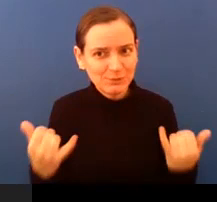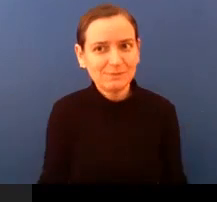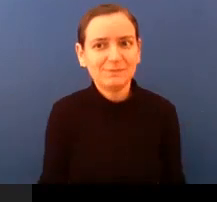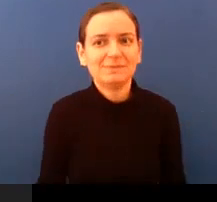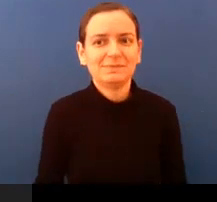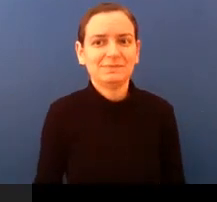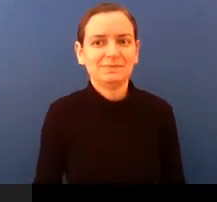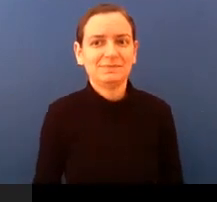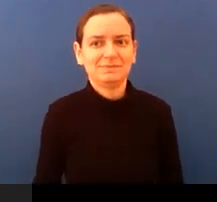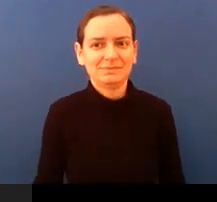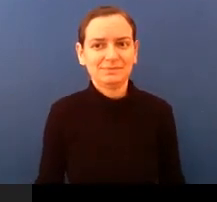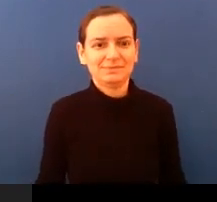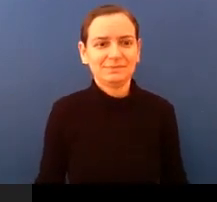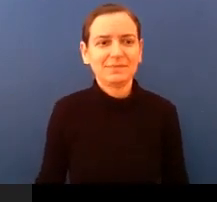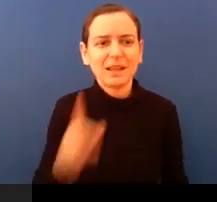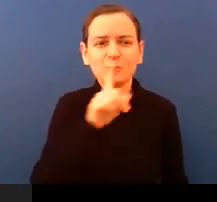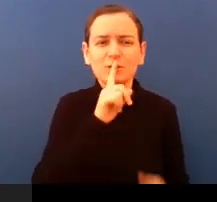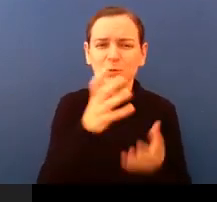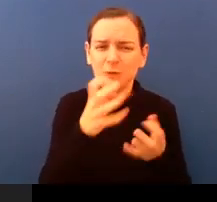number of years ago.